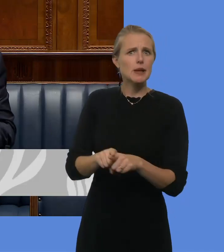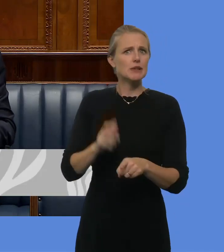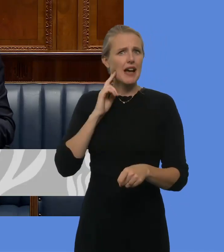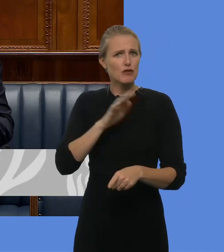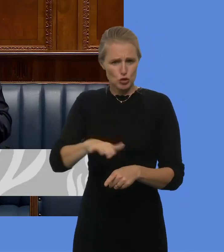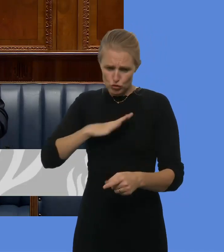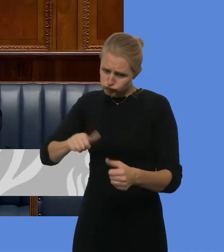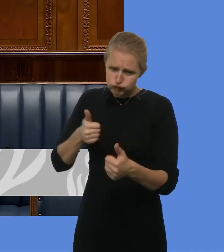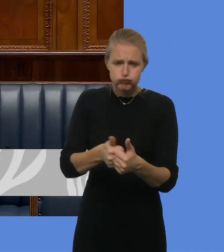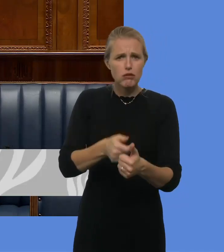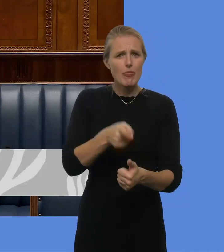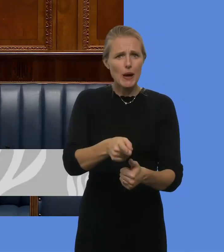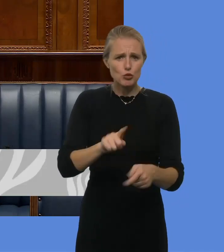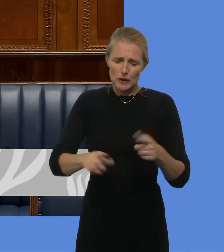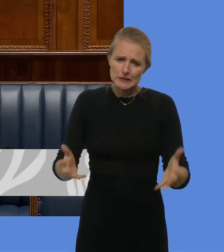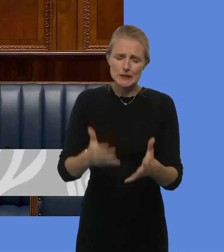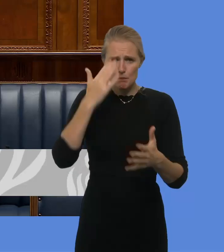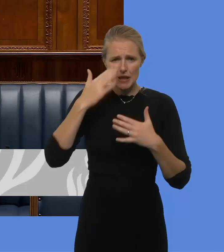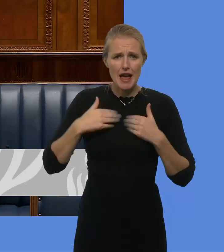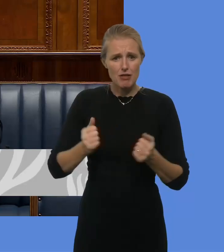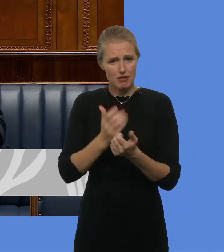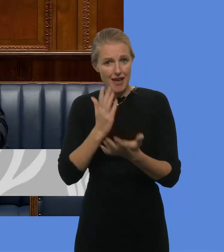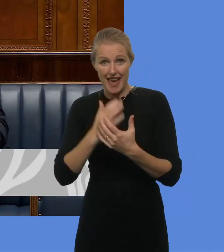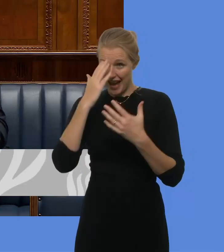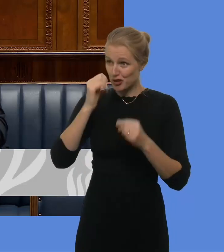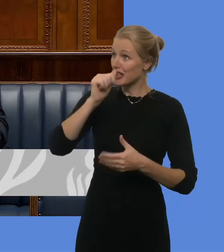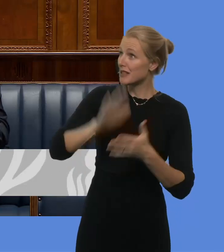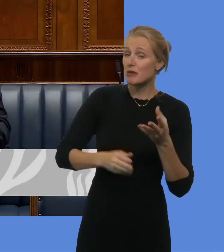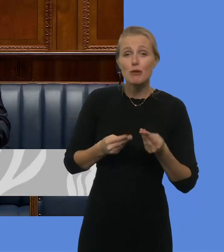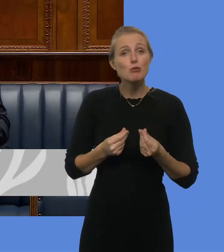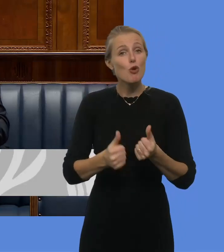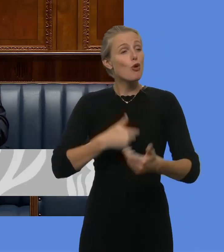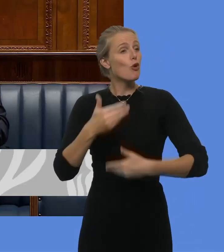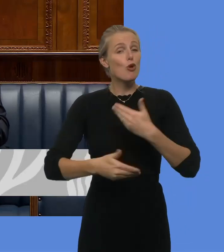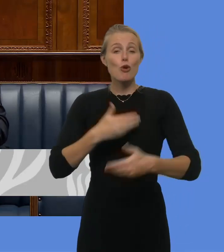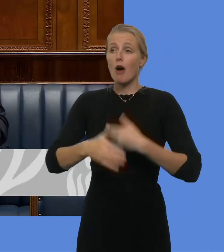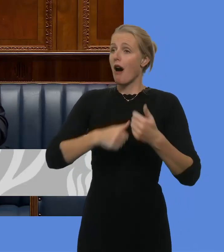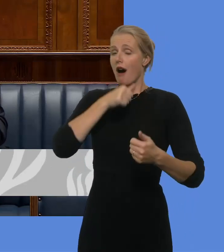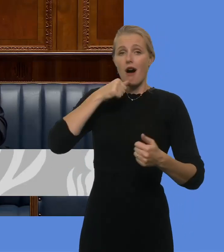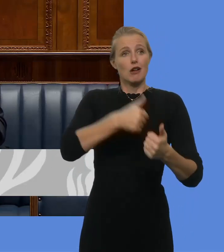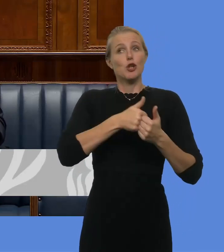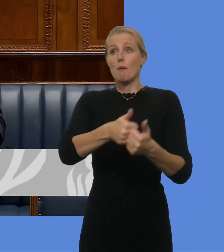particular needs, as we look to how we can make their educational experience as smooth and appropriately supported as possible.